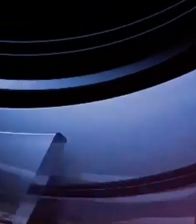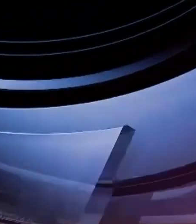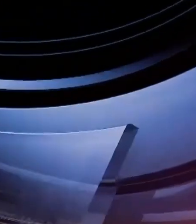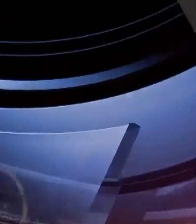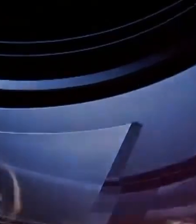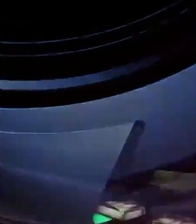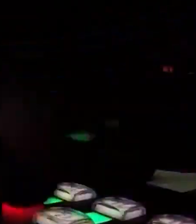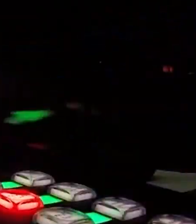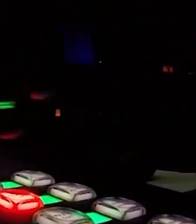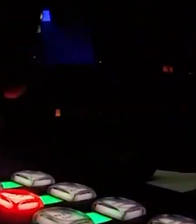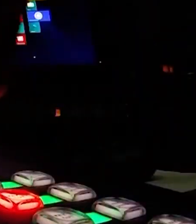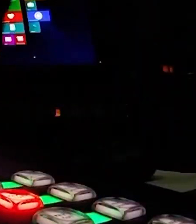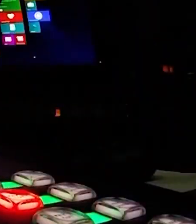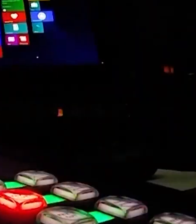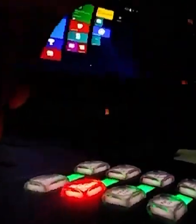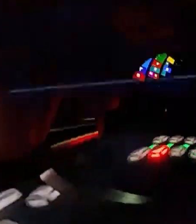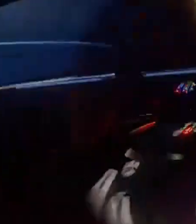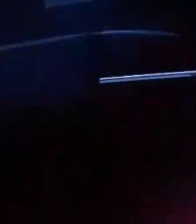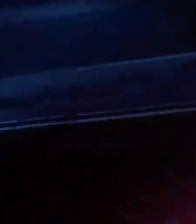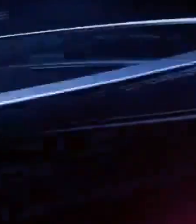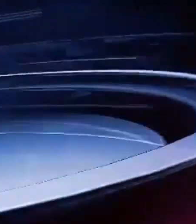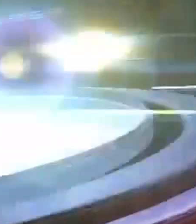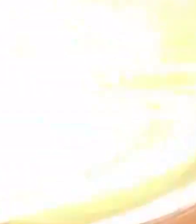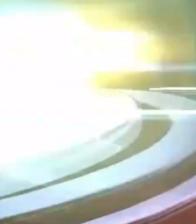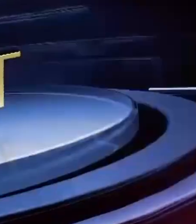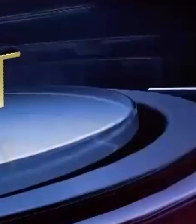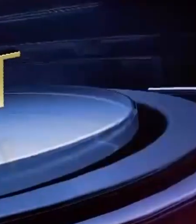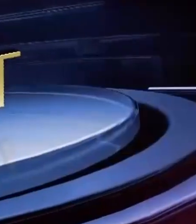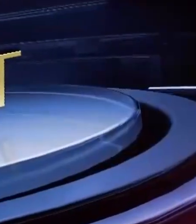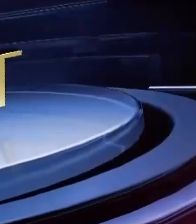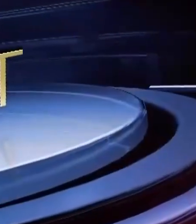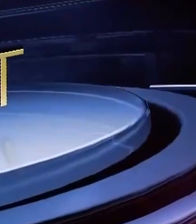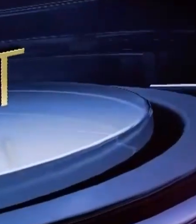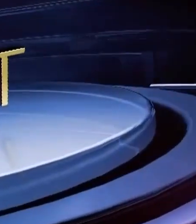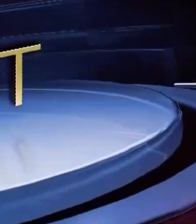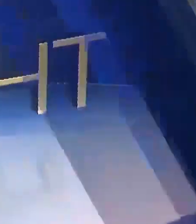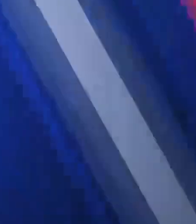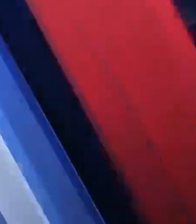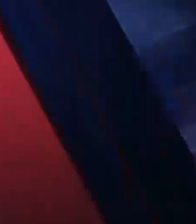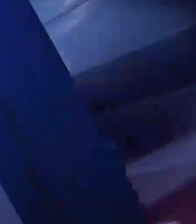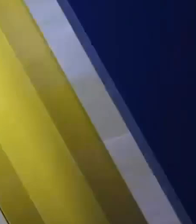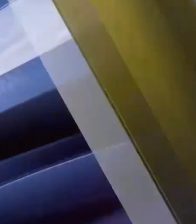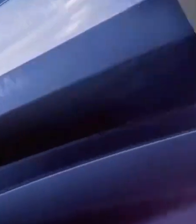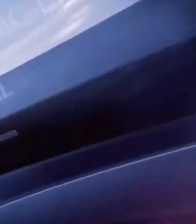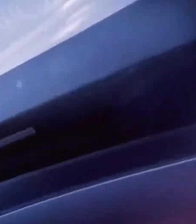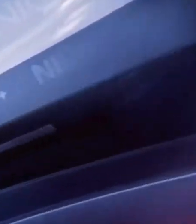Broadcasting from our studios in the Pine St. Michael, this is CBC NewsNight, starting now.